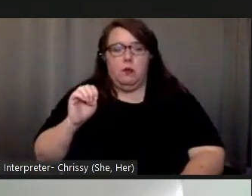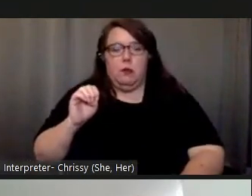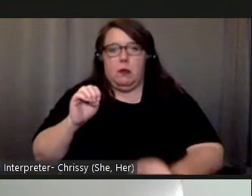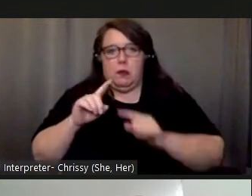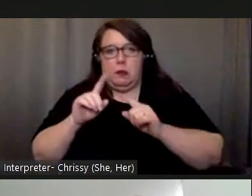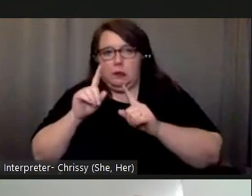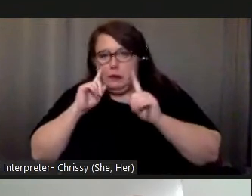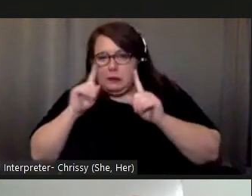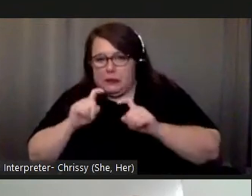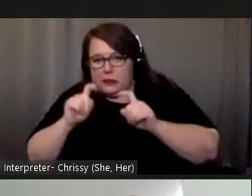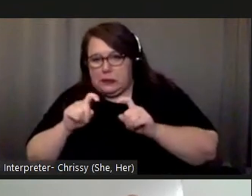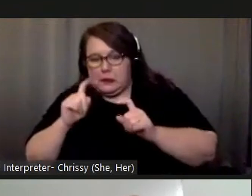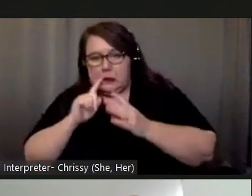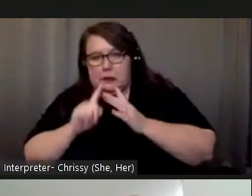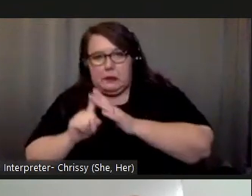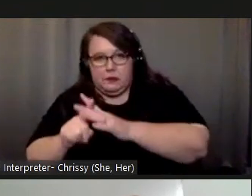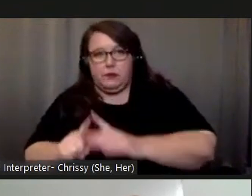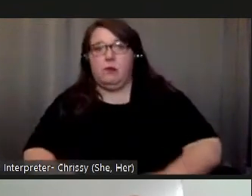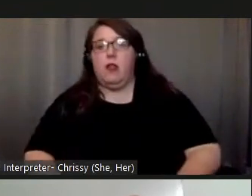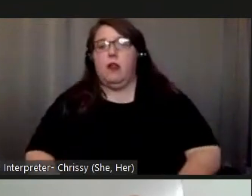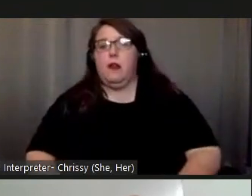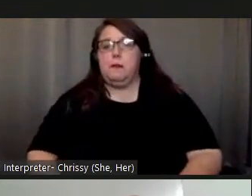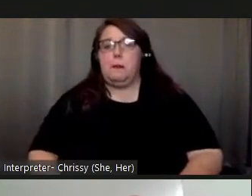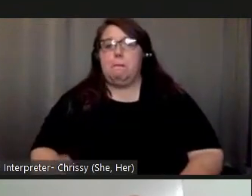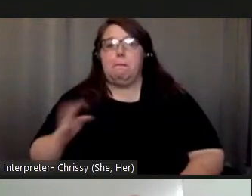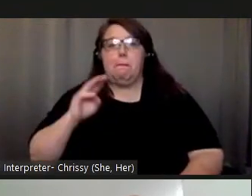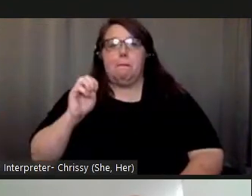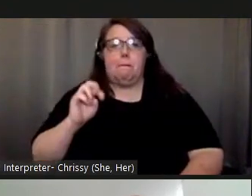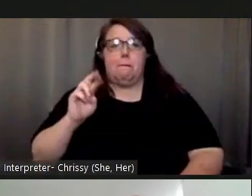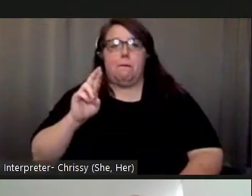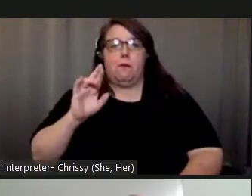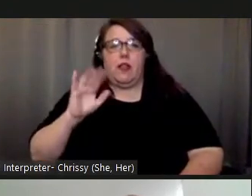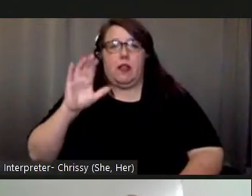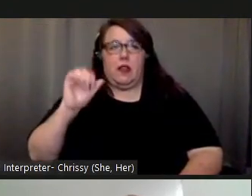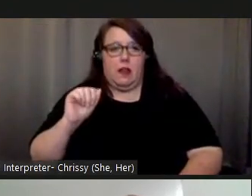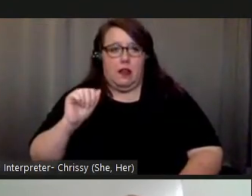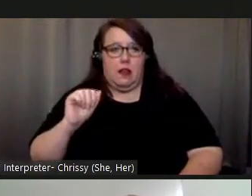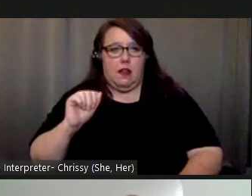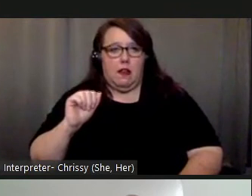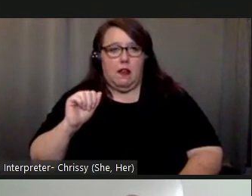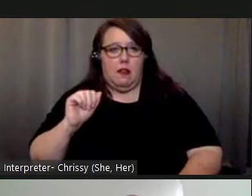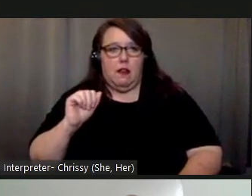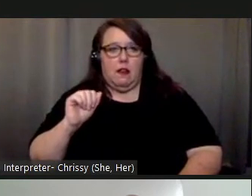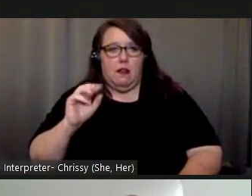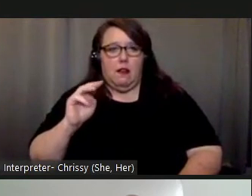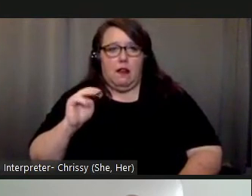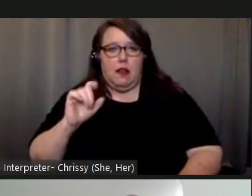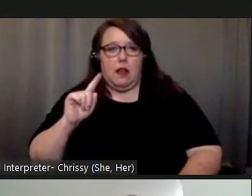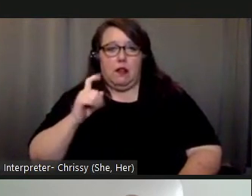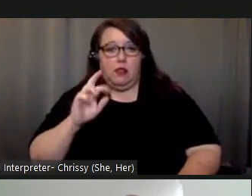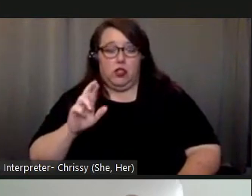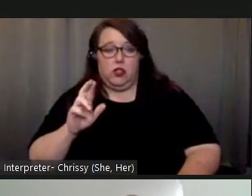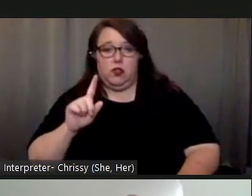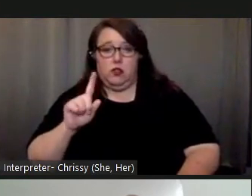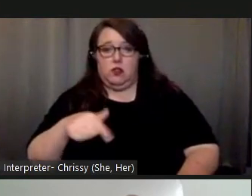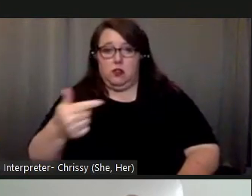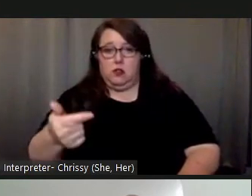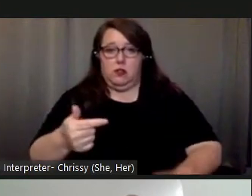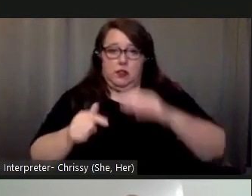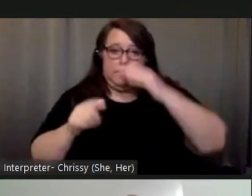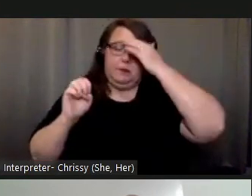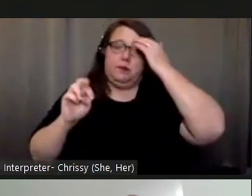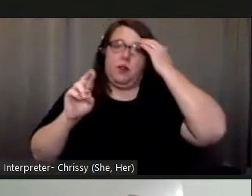appreciate it. And Erica Meltzer, I'm going to take it over to you. Yeah, thank you so much. This is